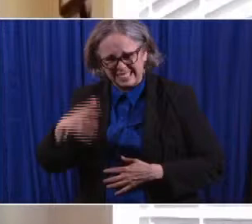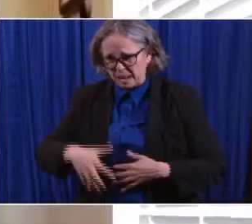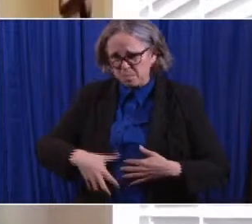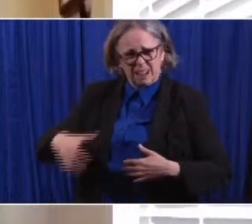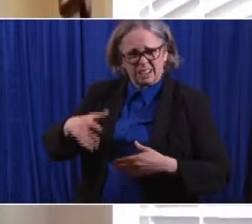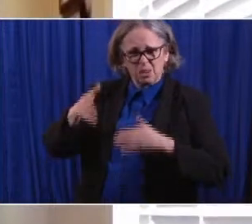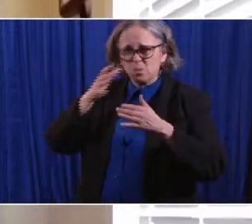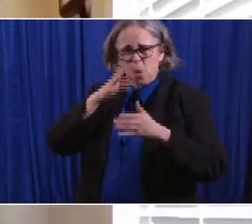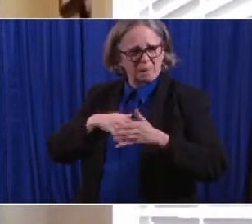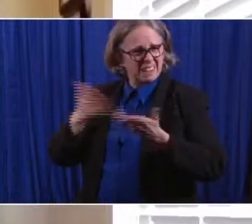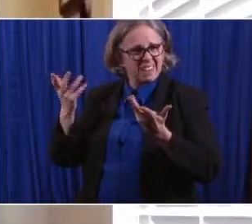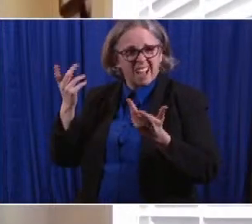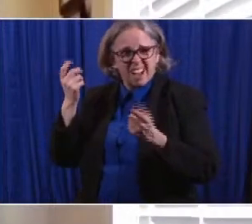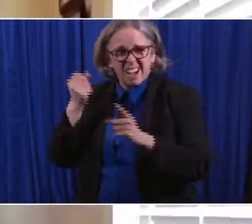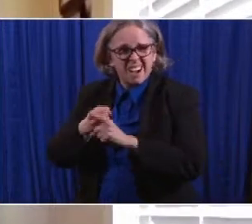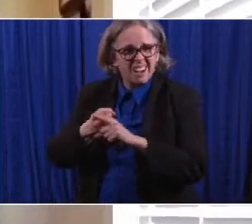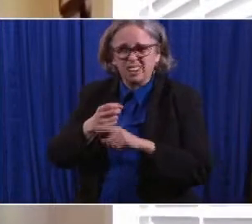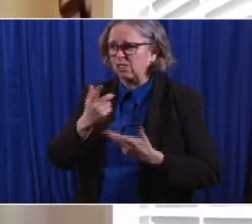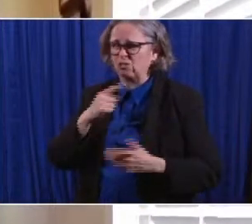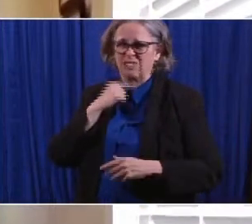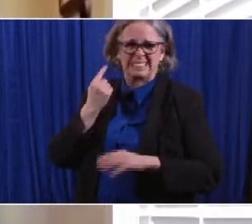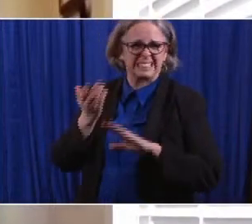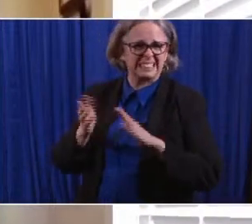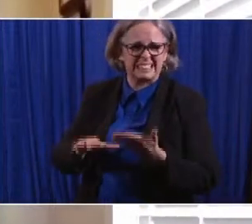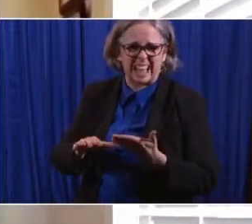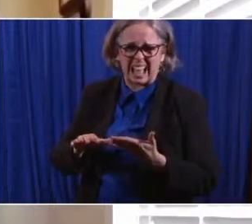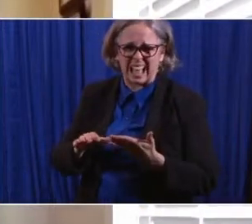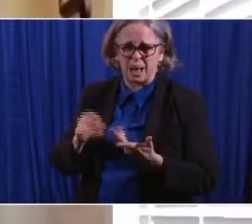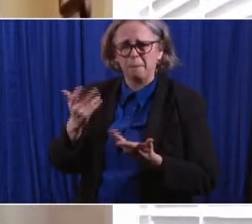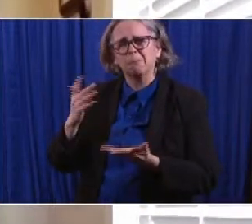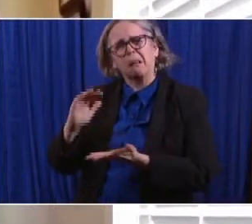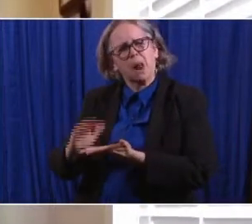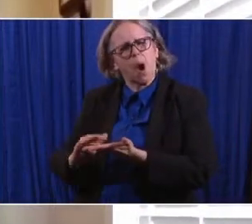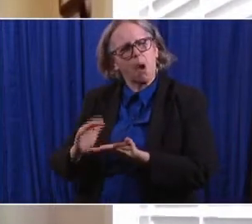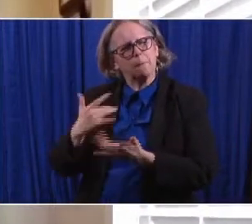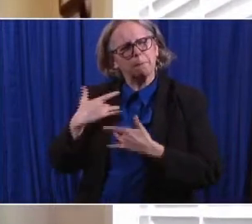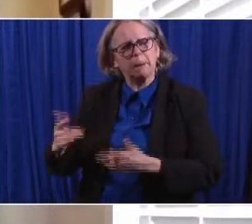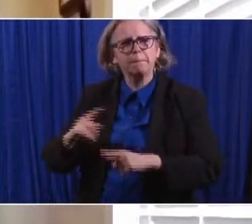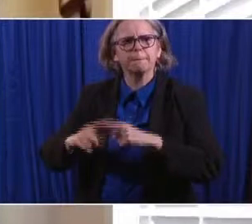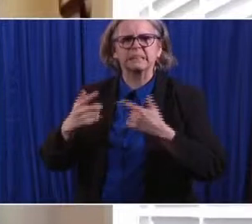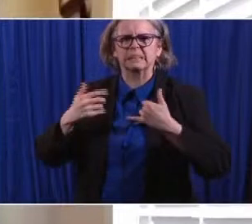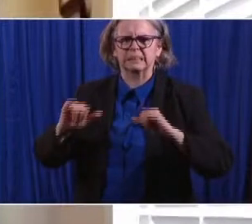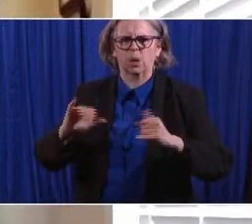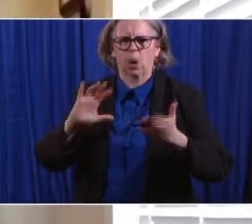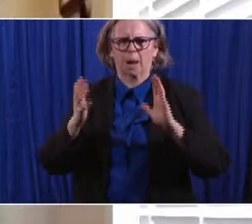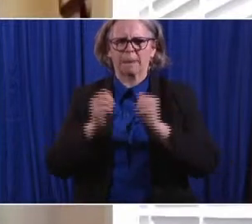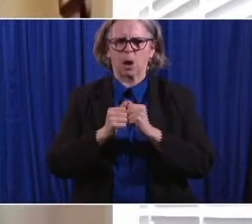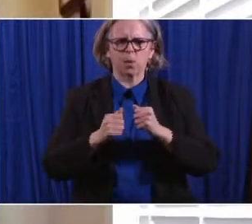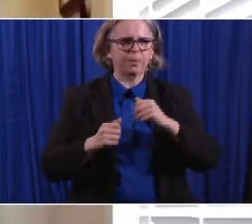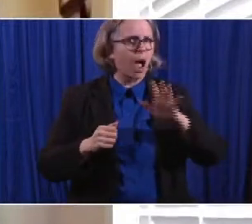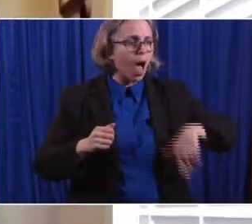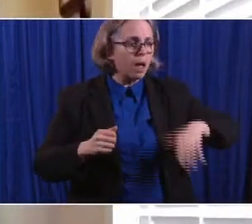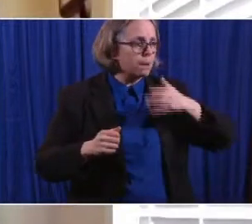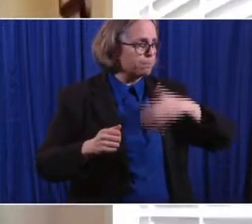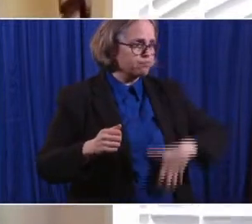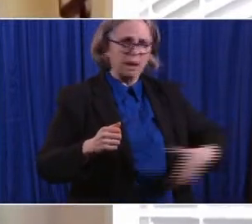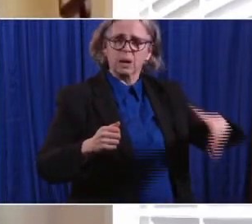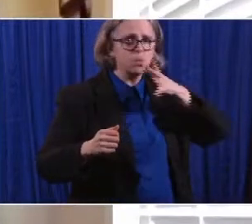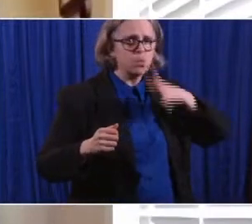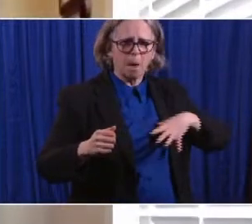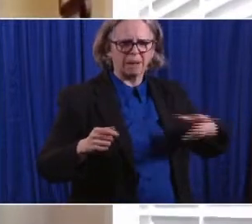low, it's higher than that for non-pregnant people of the same age. You see, if you're pregnant and get sick